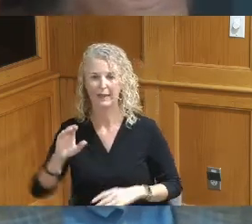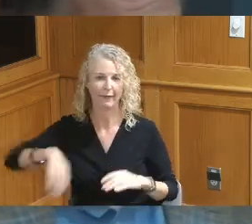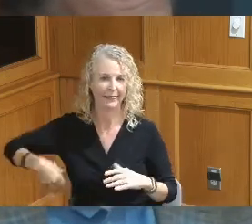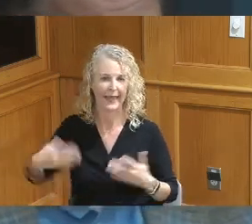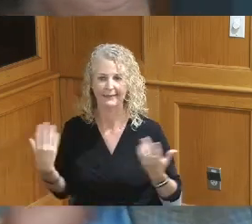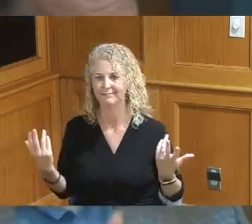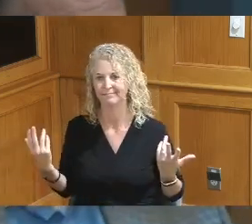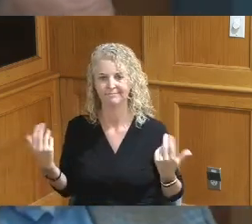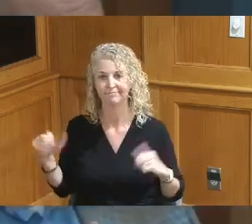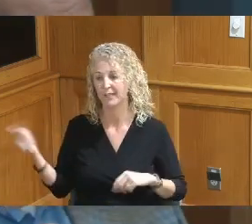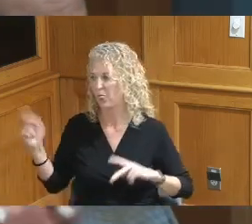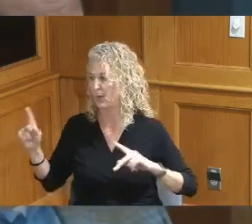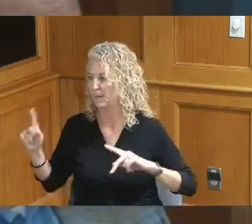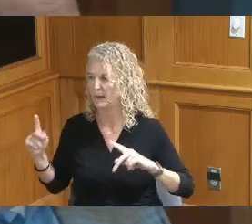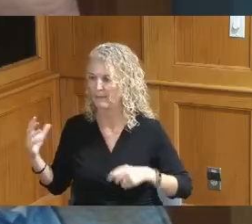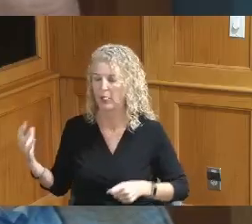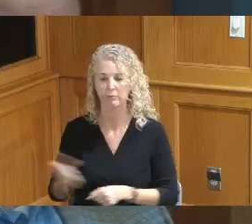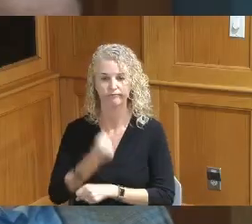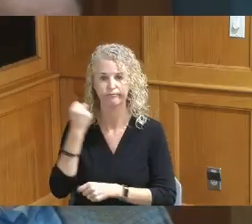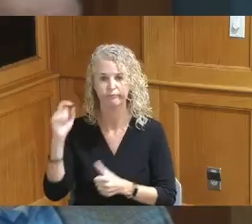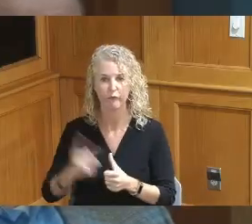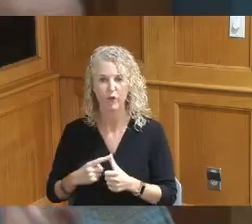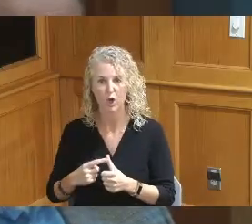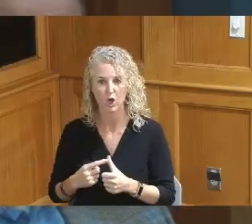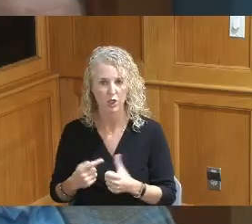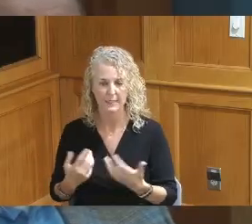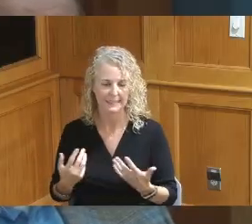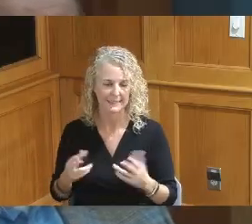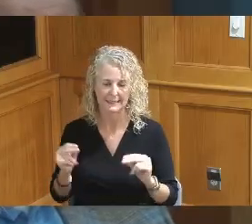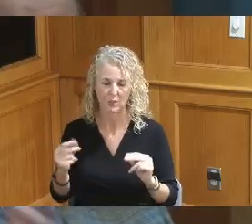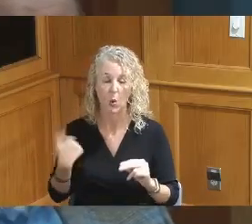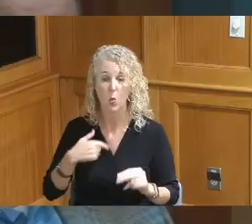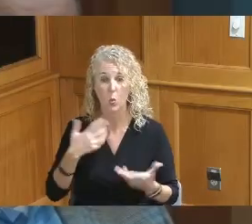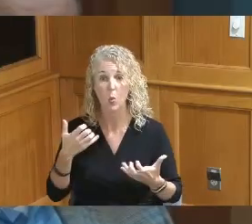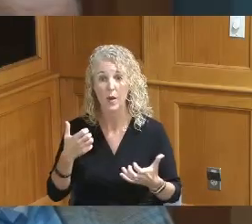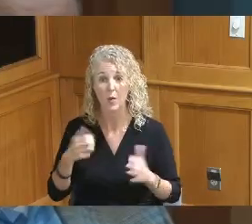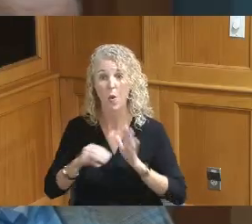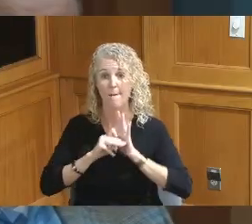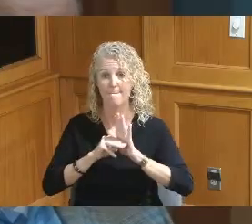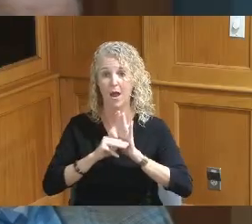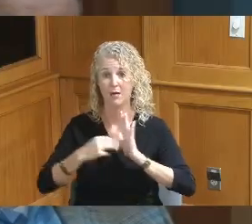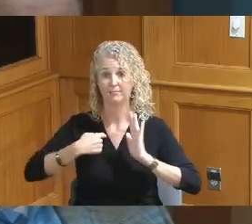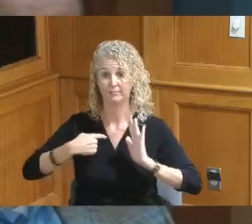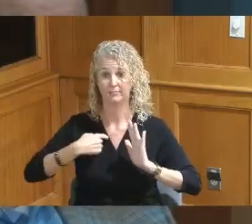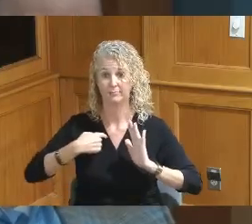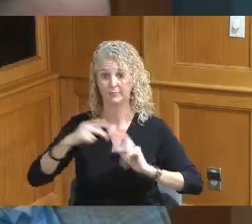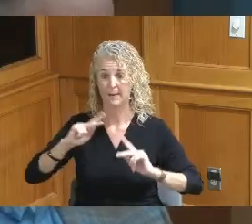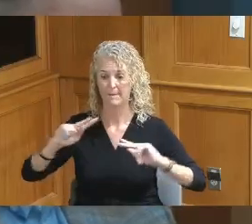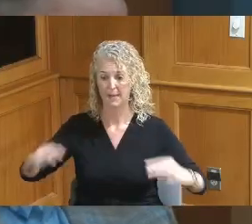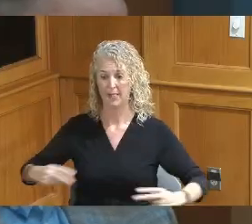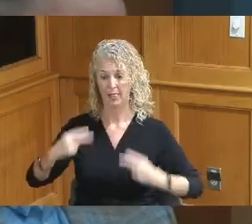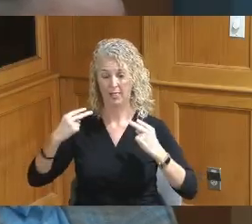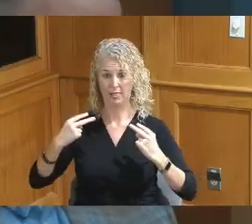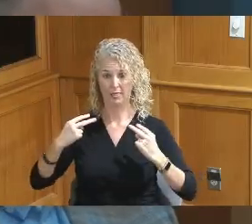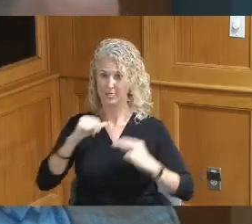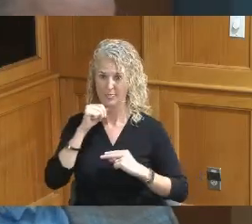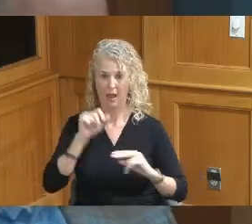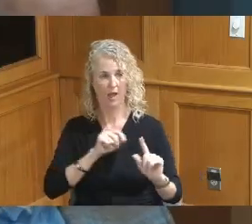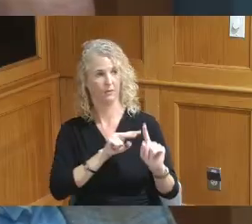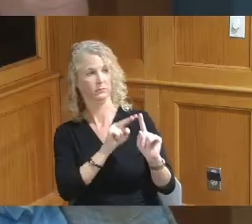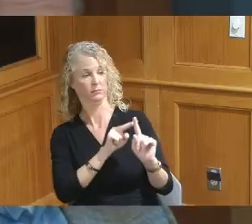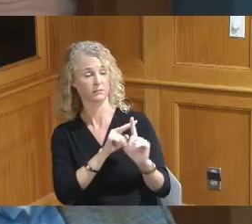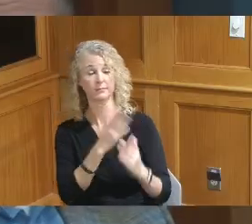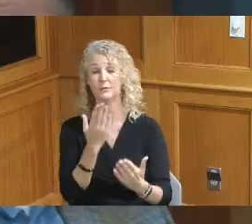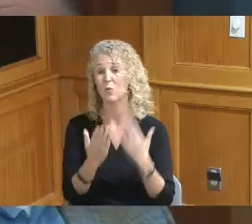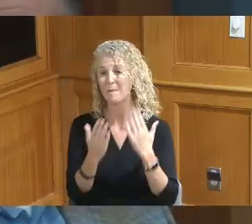game, because other people have been the model. We're trying to be models. So it